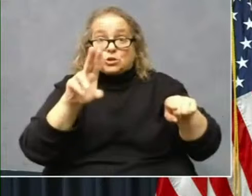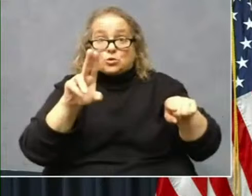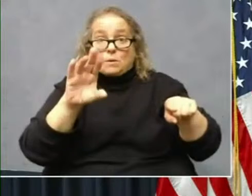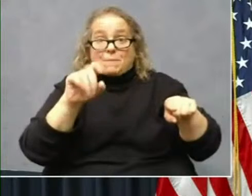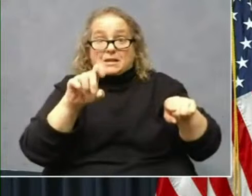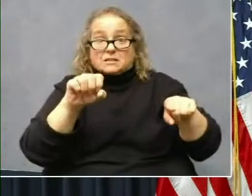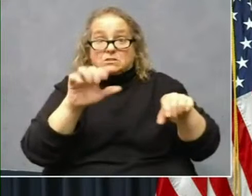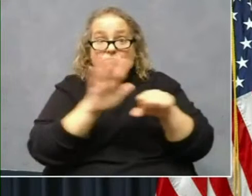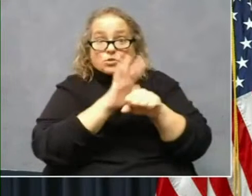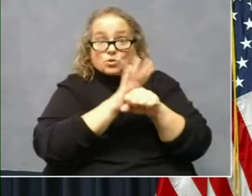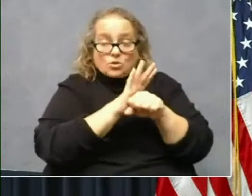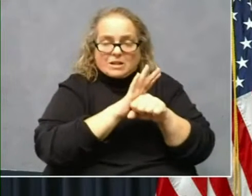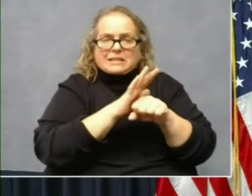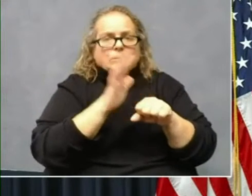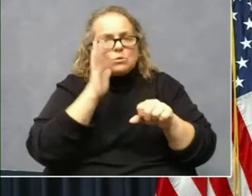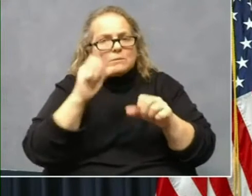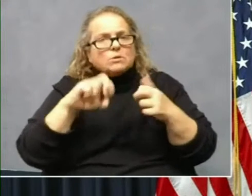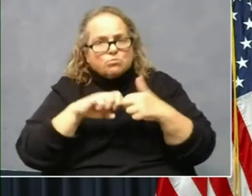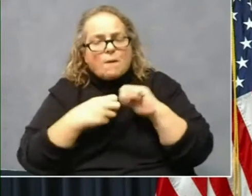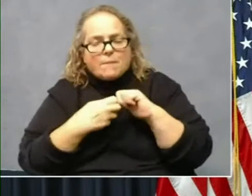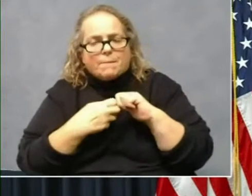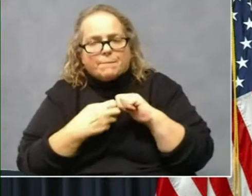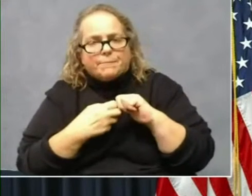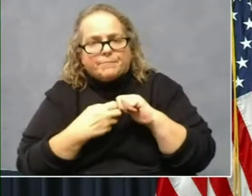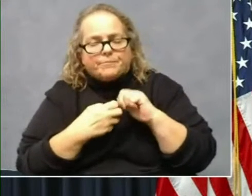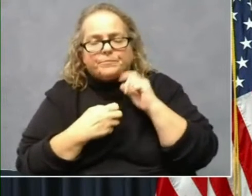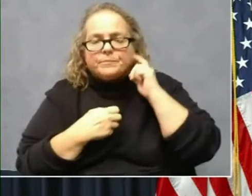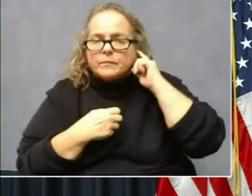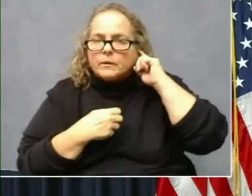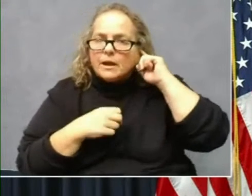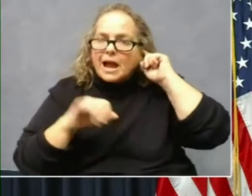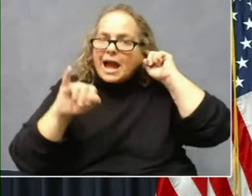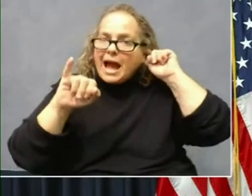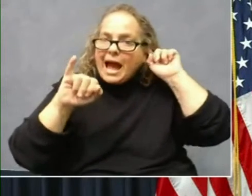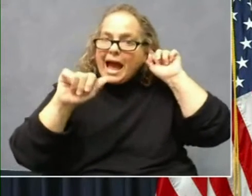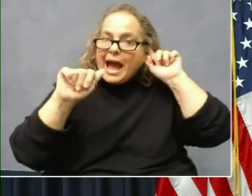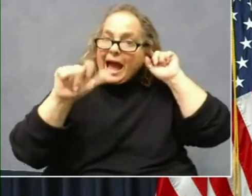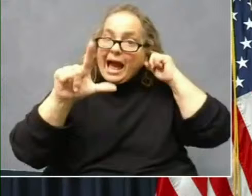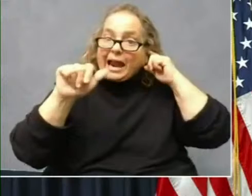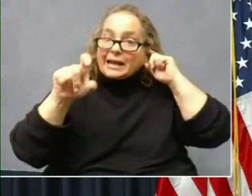quickly. Alex Ebert from Bloomberg.